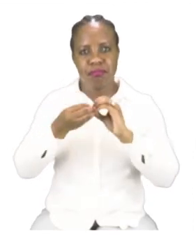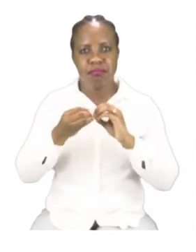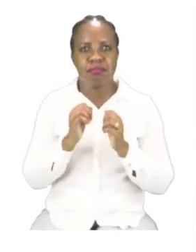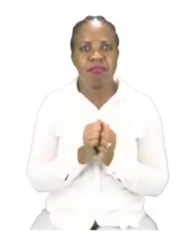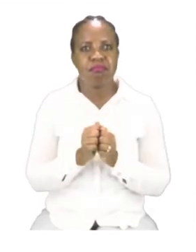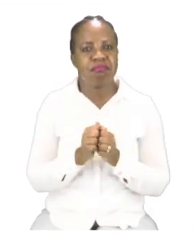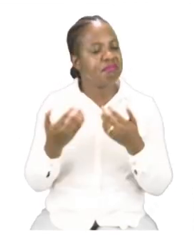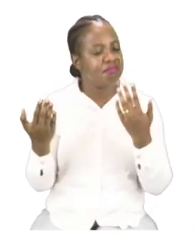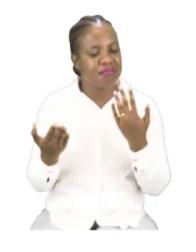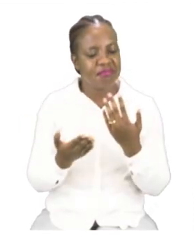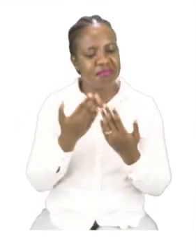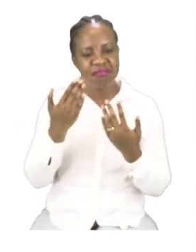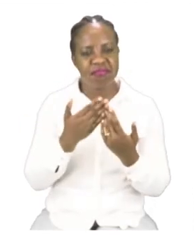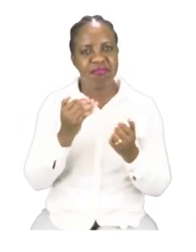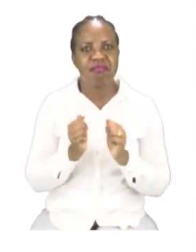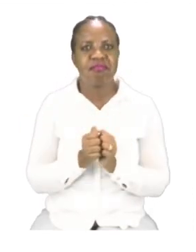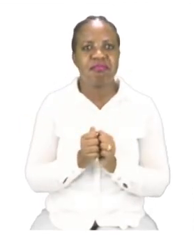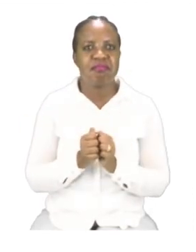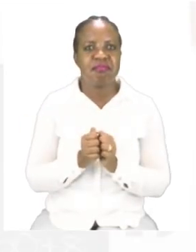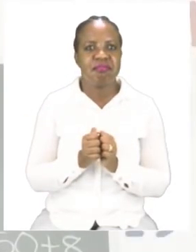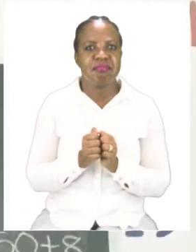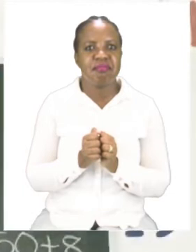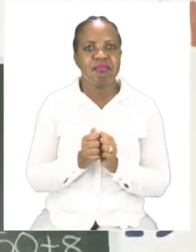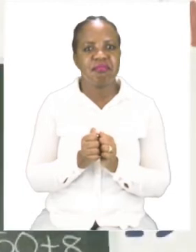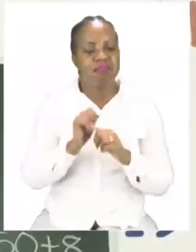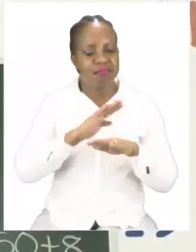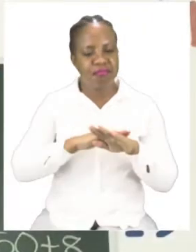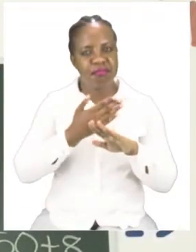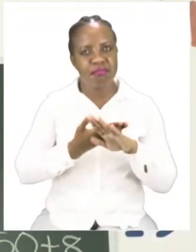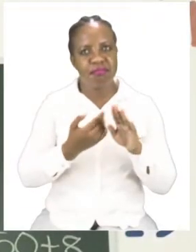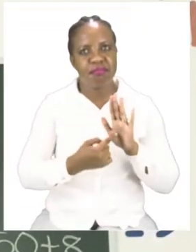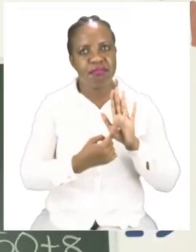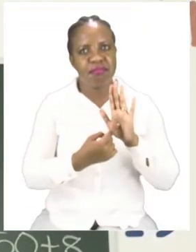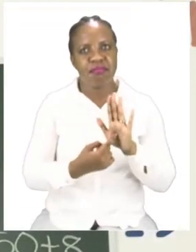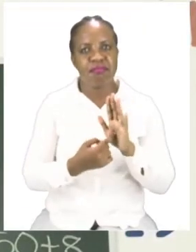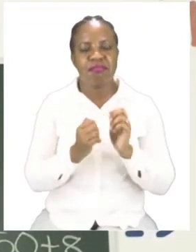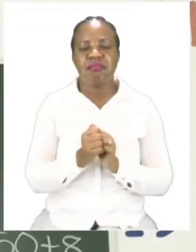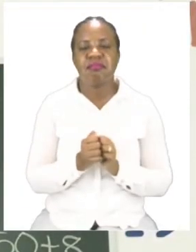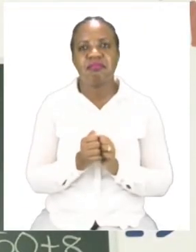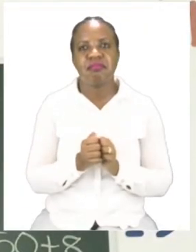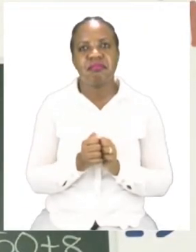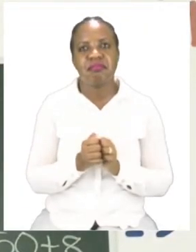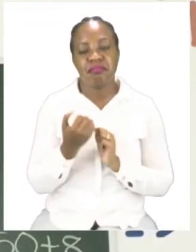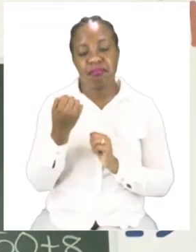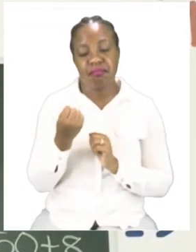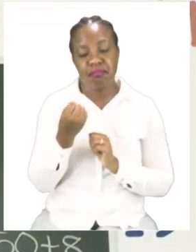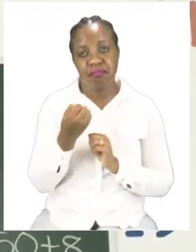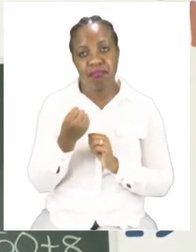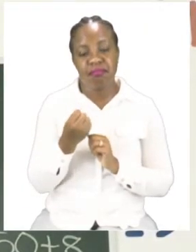very easy, as shown in our example. Now, I have one of them here for